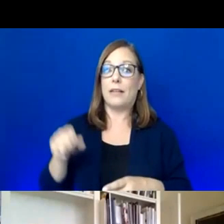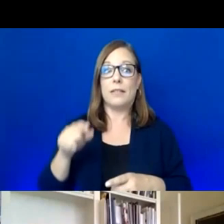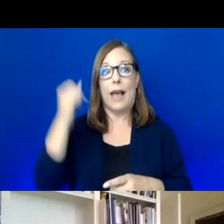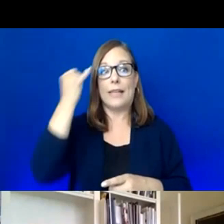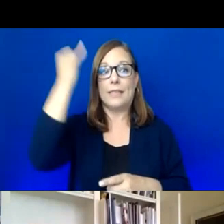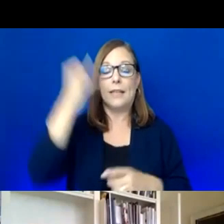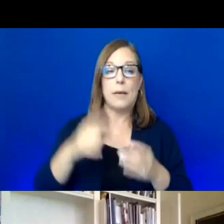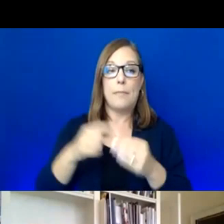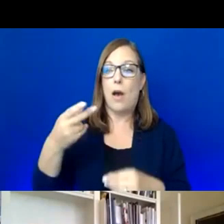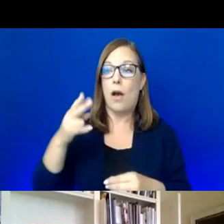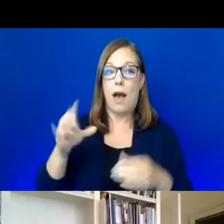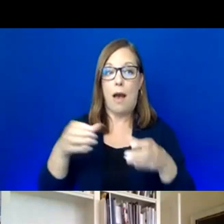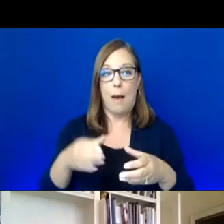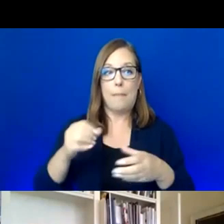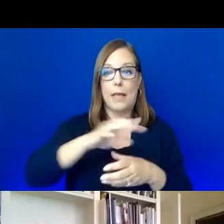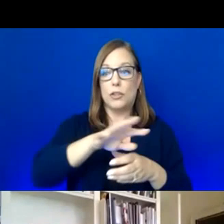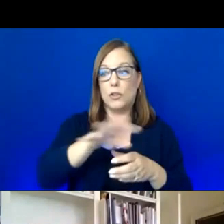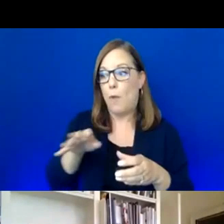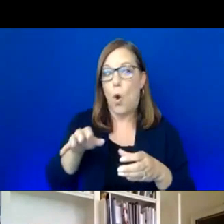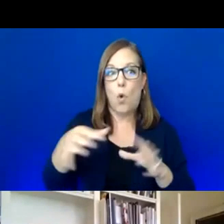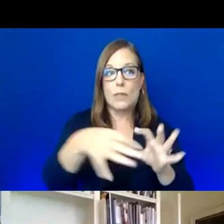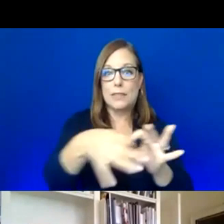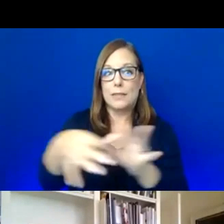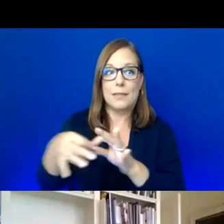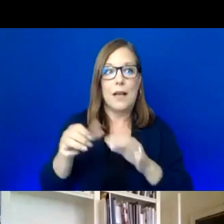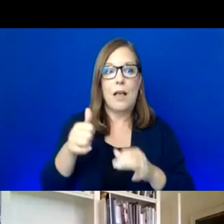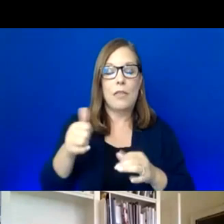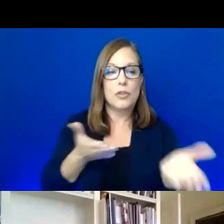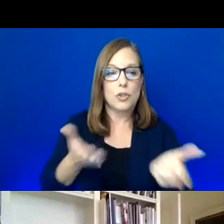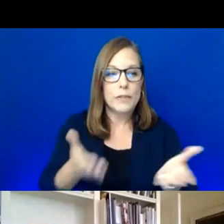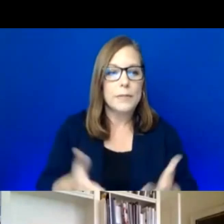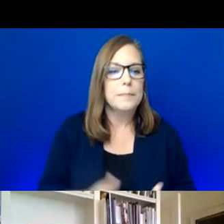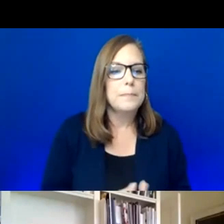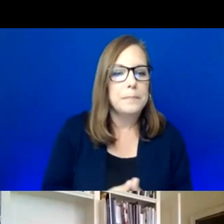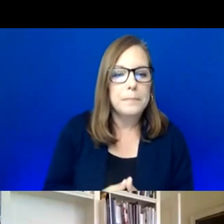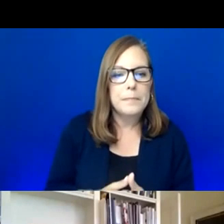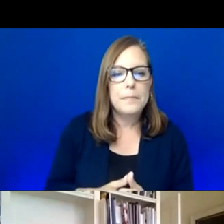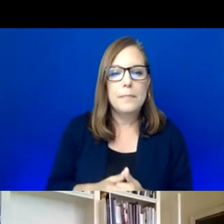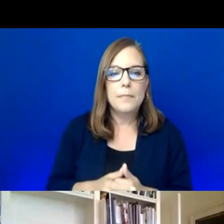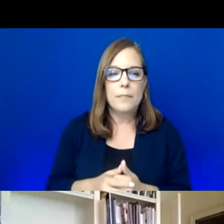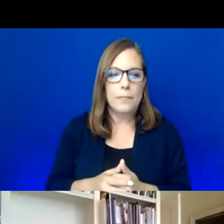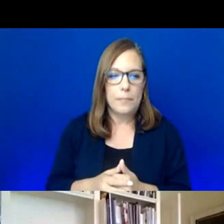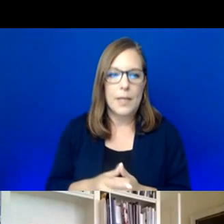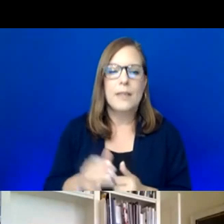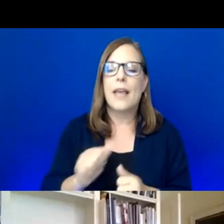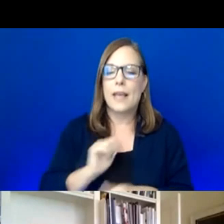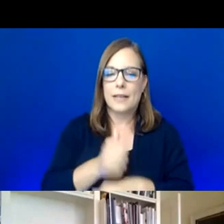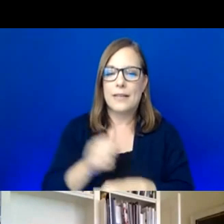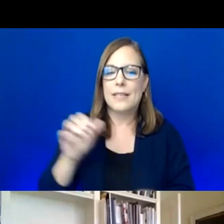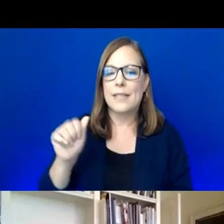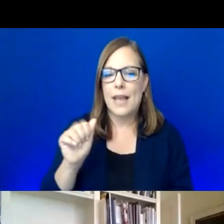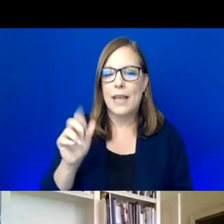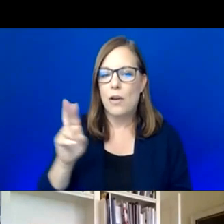Francisco also funded probably 14 by now, these ADRCs, these Aging and